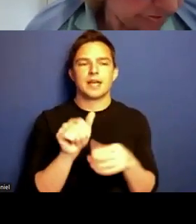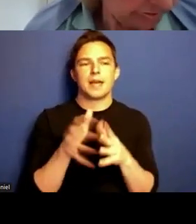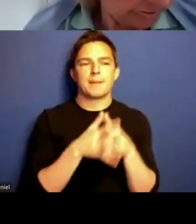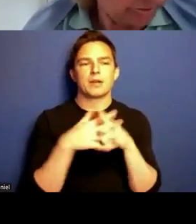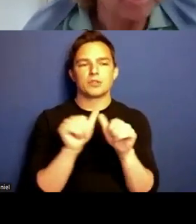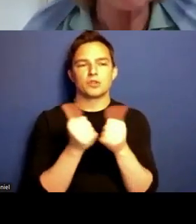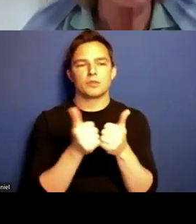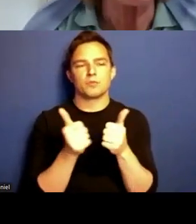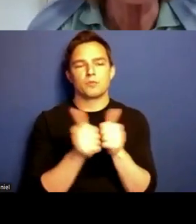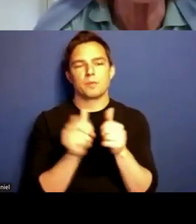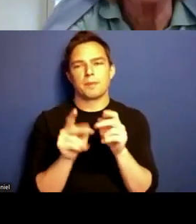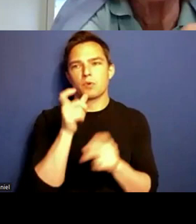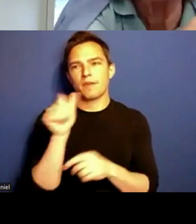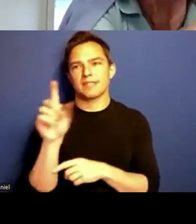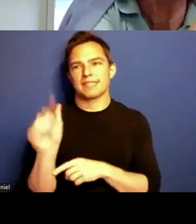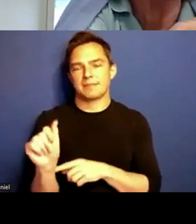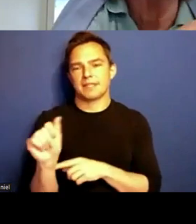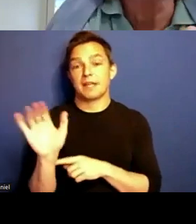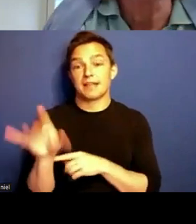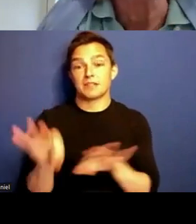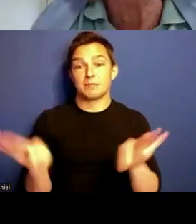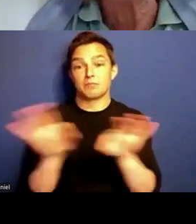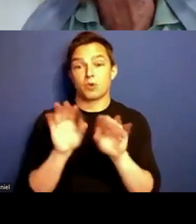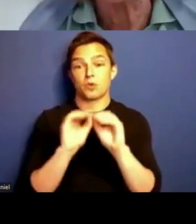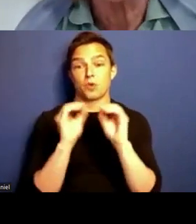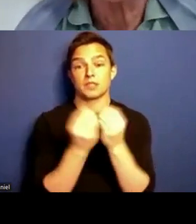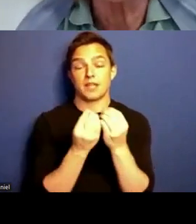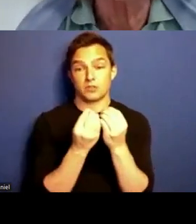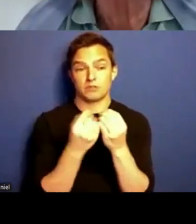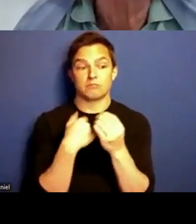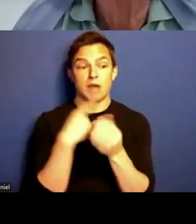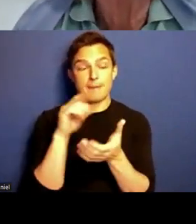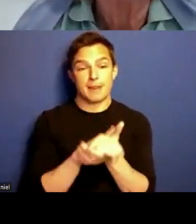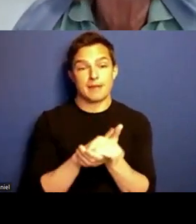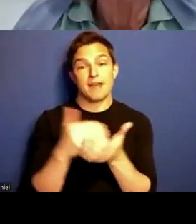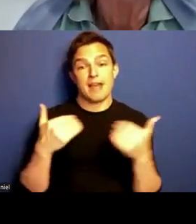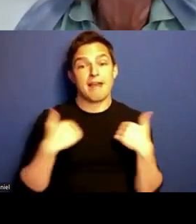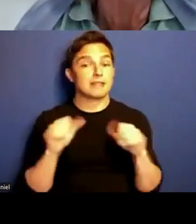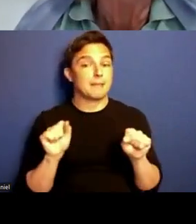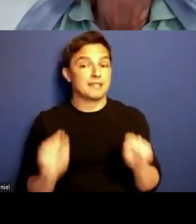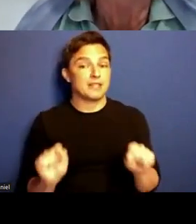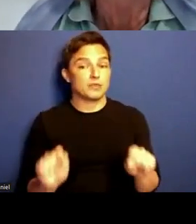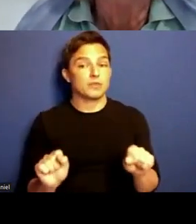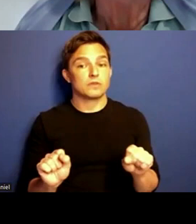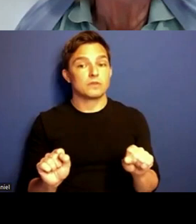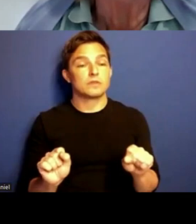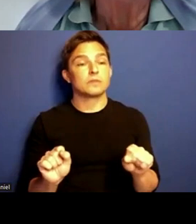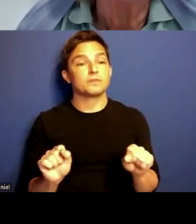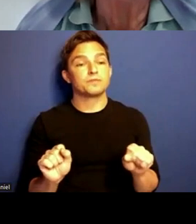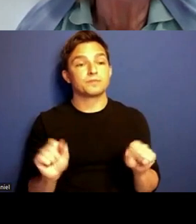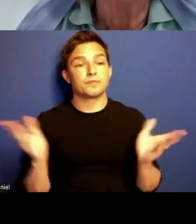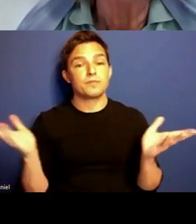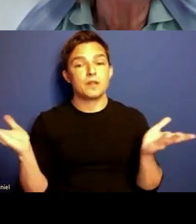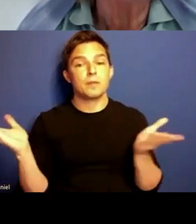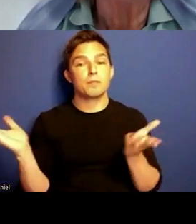with Disabilities. That's an important organization that I believe has the potential to bring together the